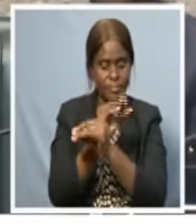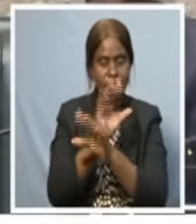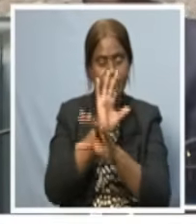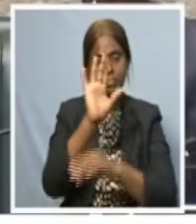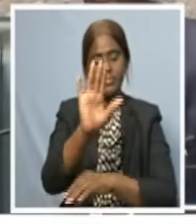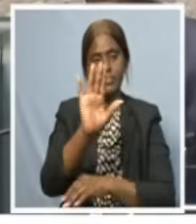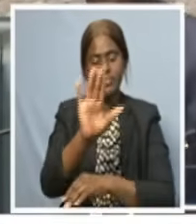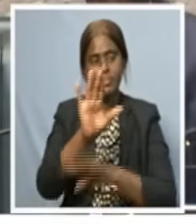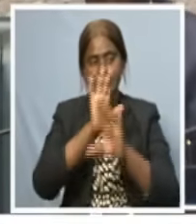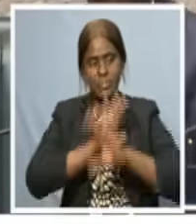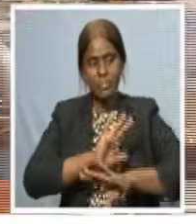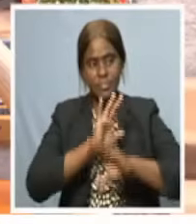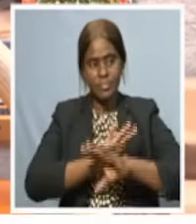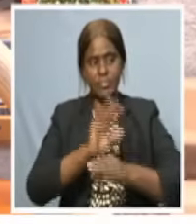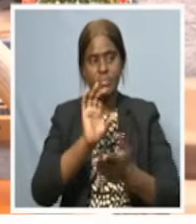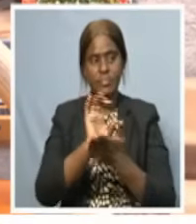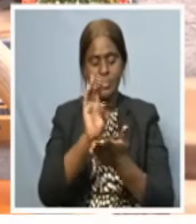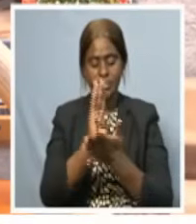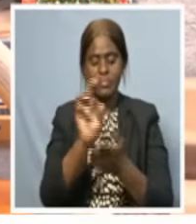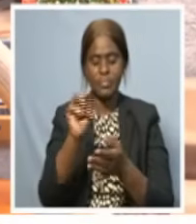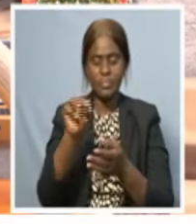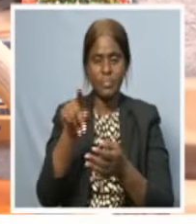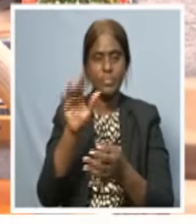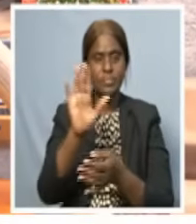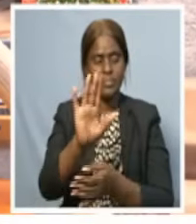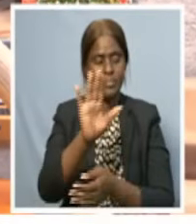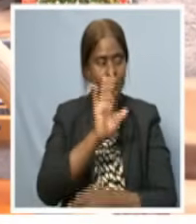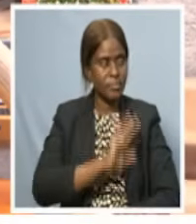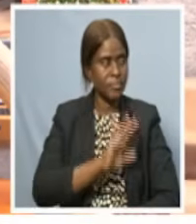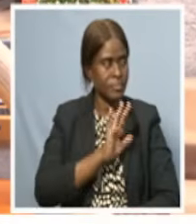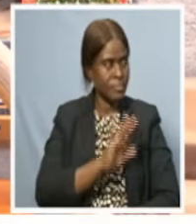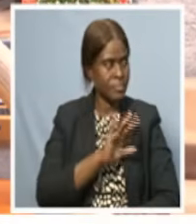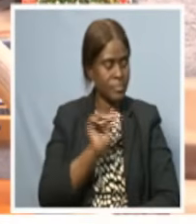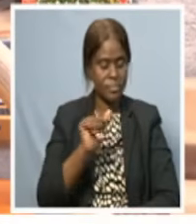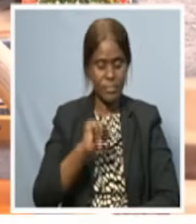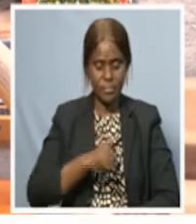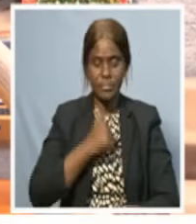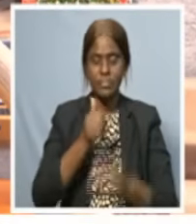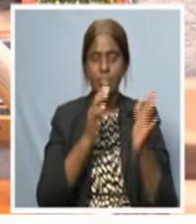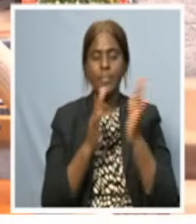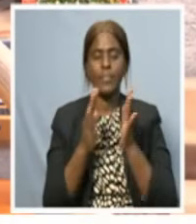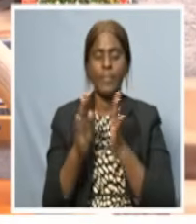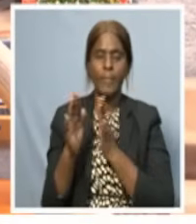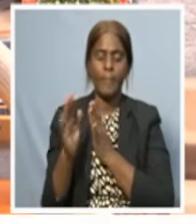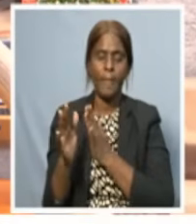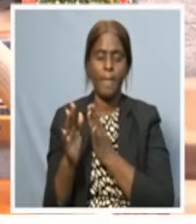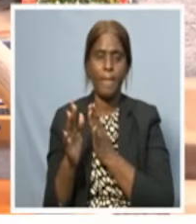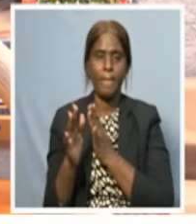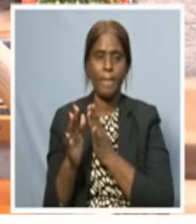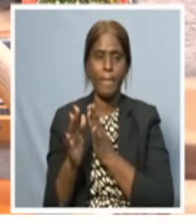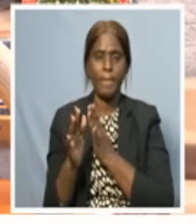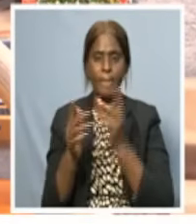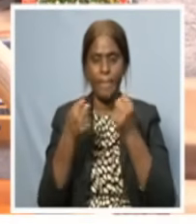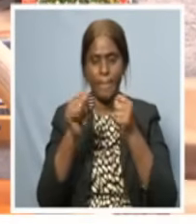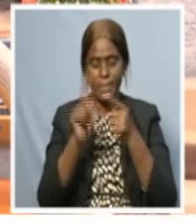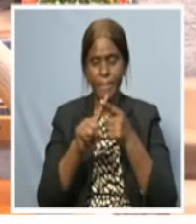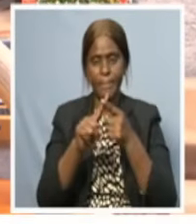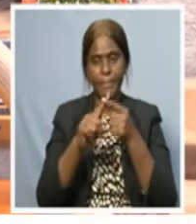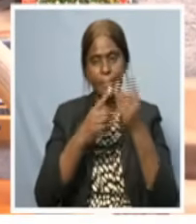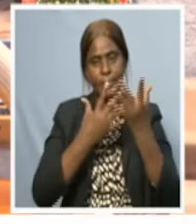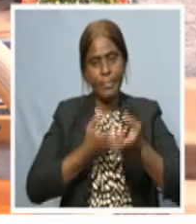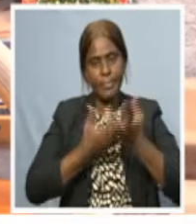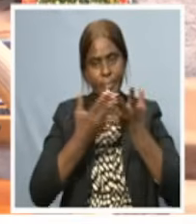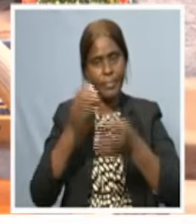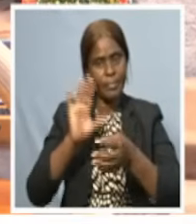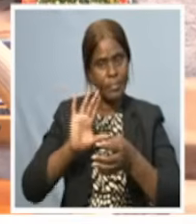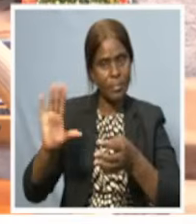Order, Honorable Yes. Member for Chirubi. Can we be orderly? Are you trying to raise a